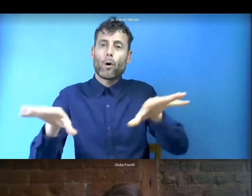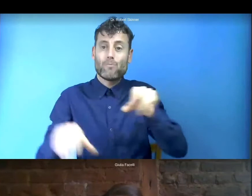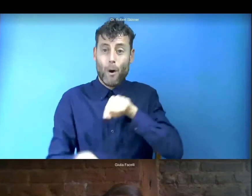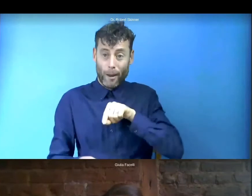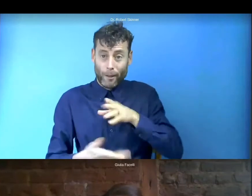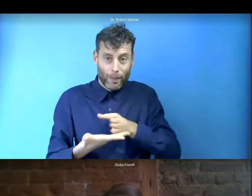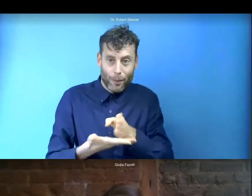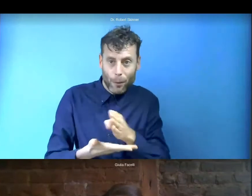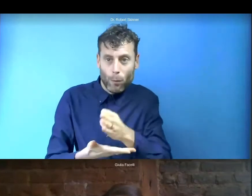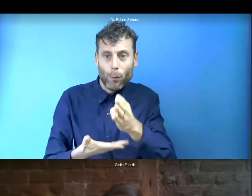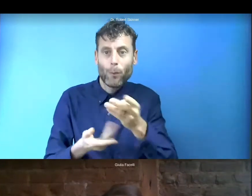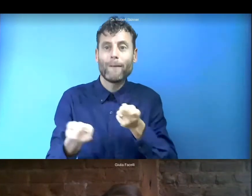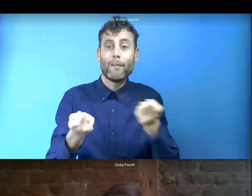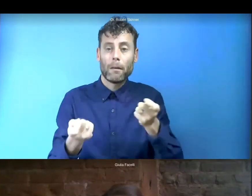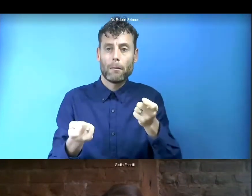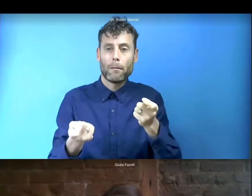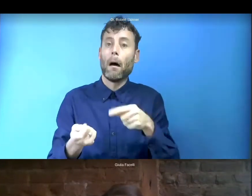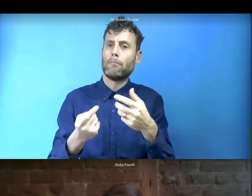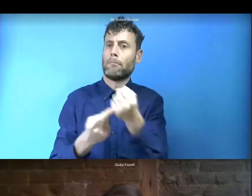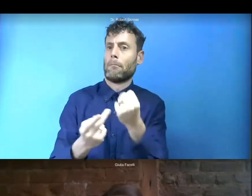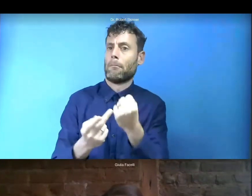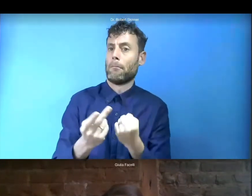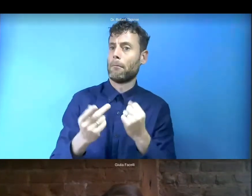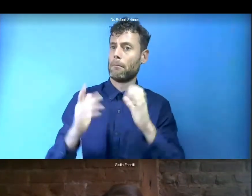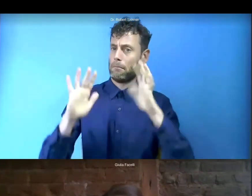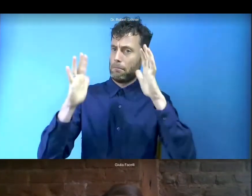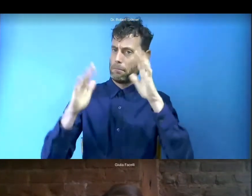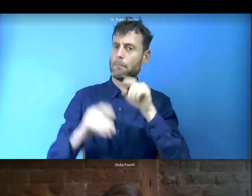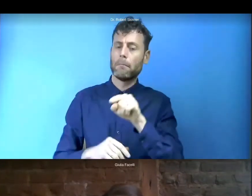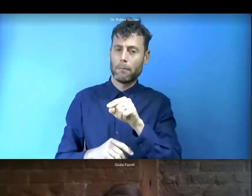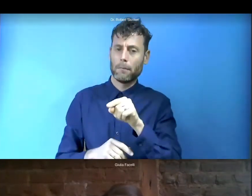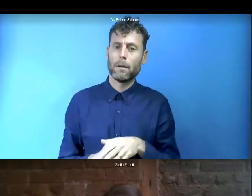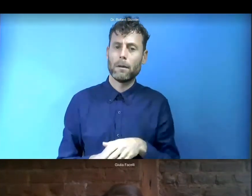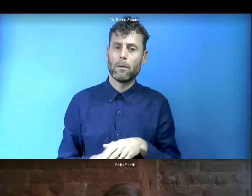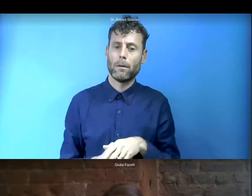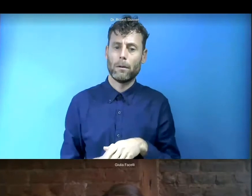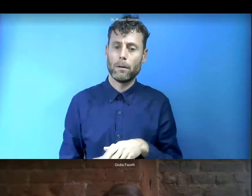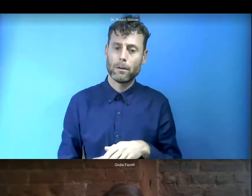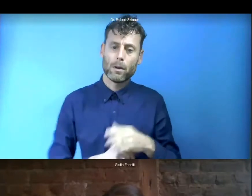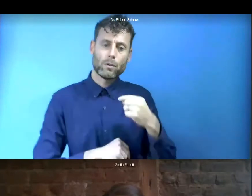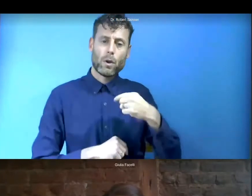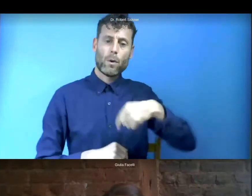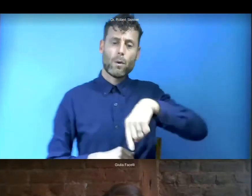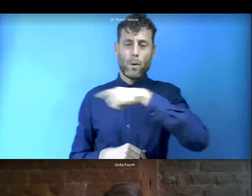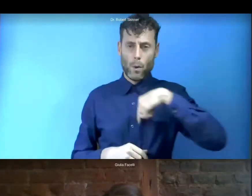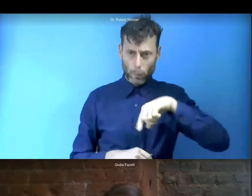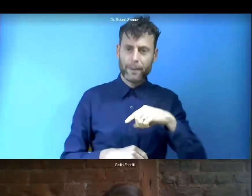had promised. So, and I hope the agency, EASME, has provided the necessary support and an understanding in these